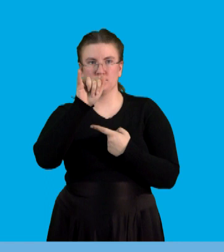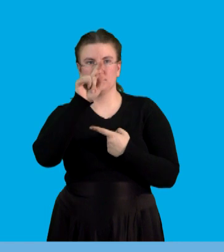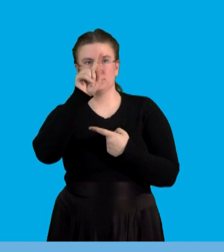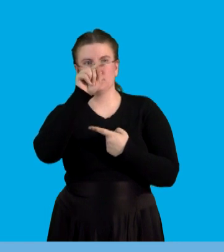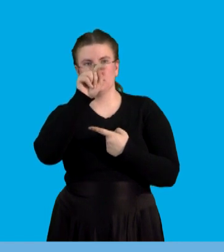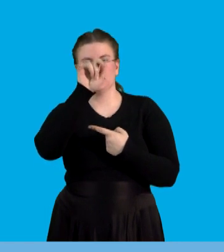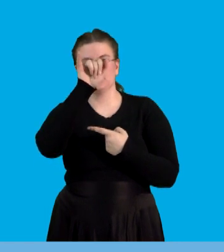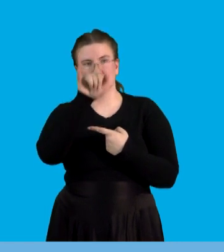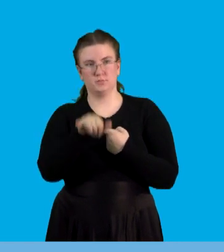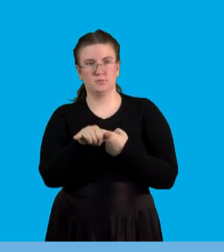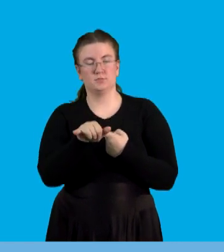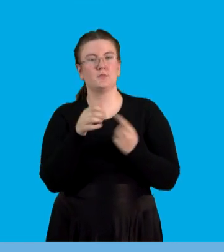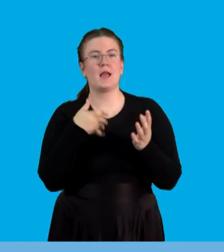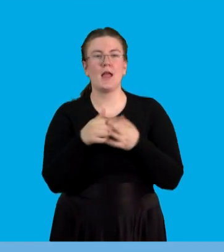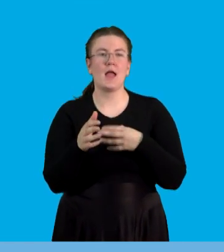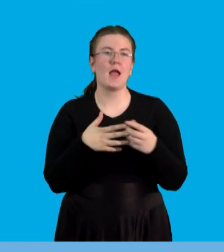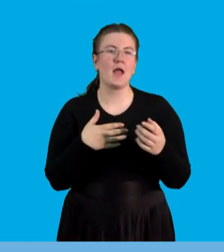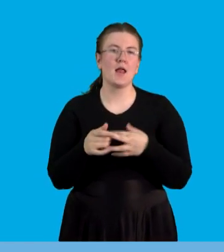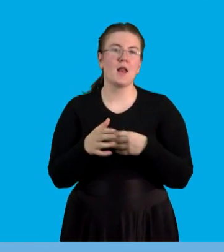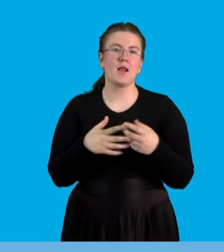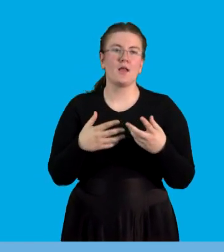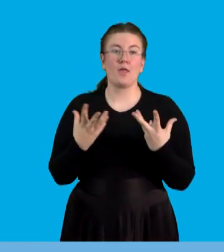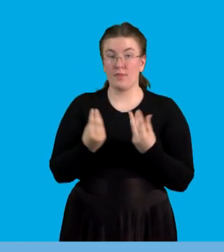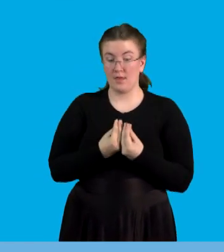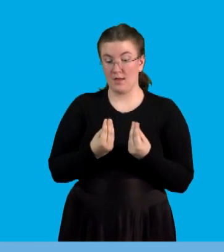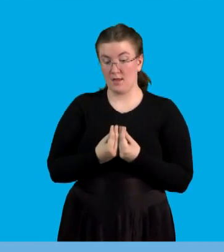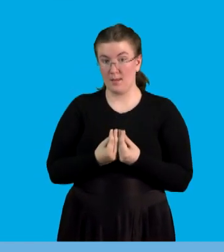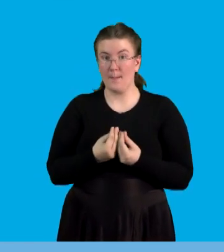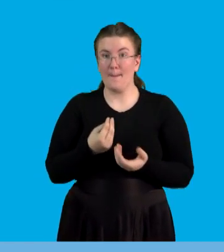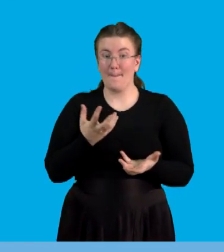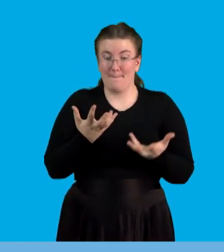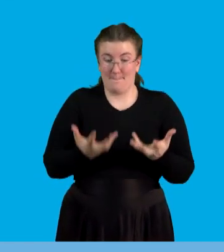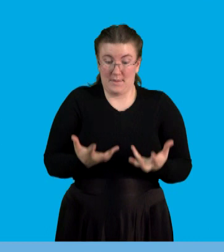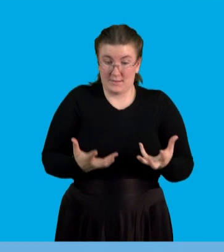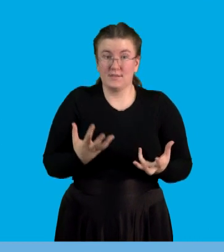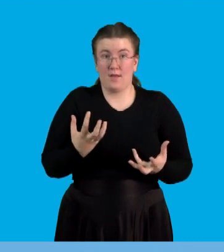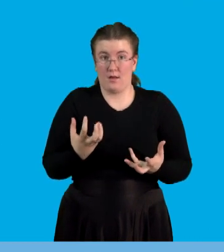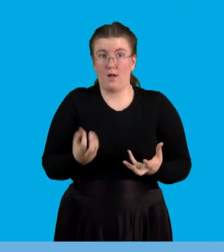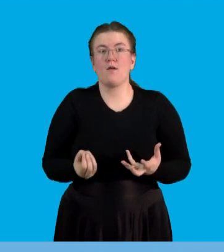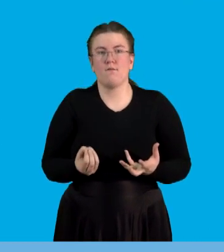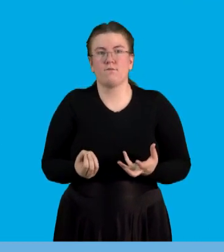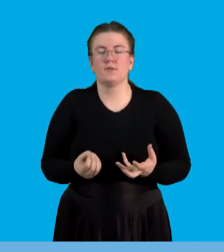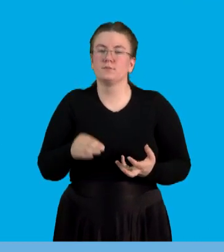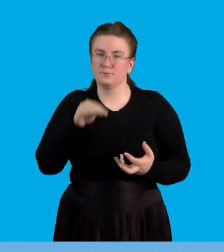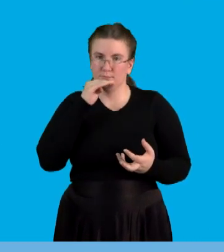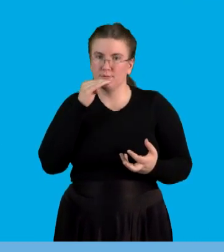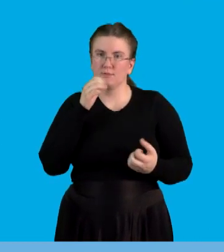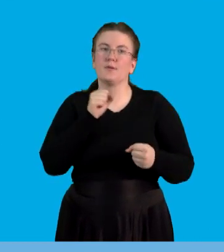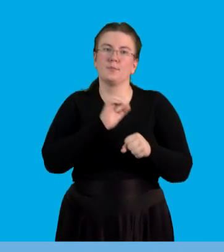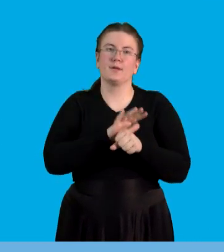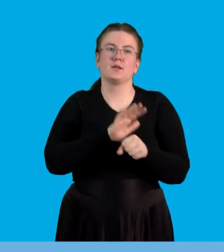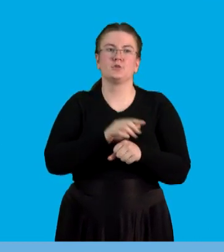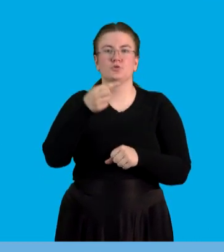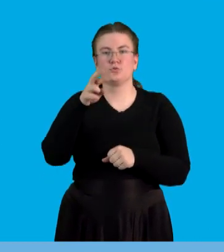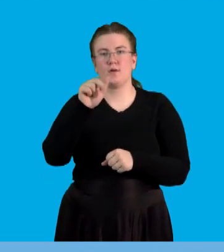force. Around any object that has mass, there is gravitational field, in which another object with